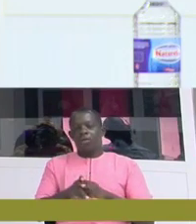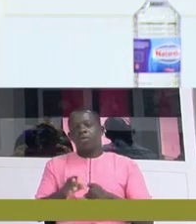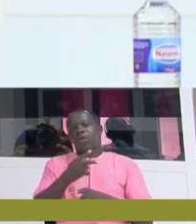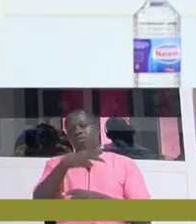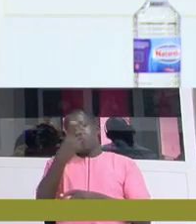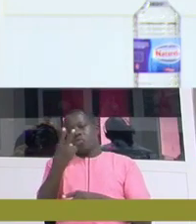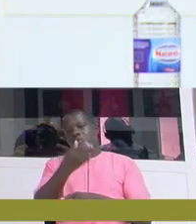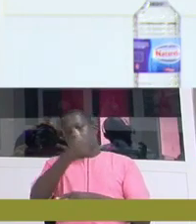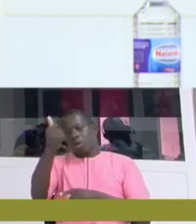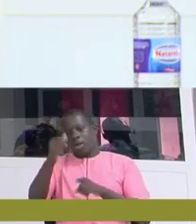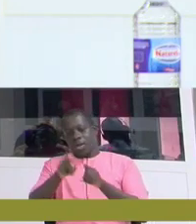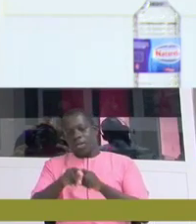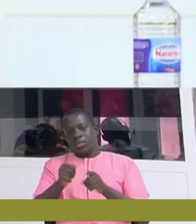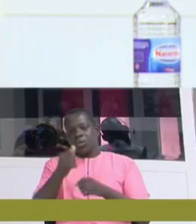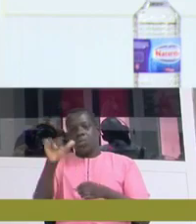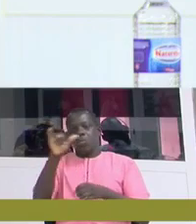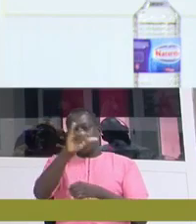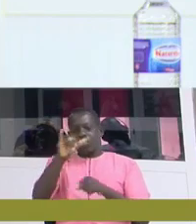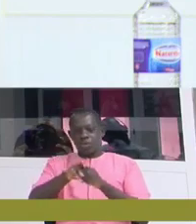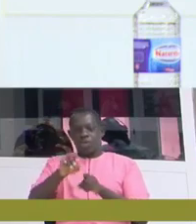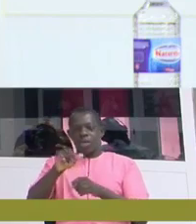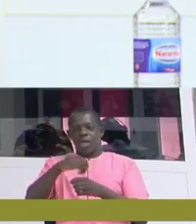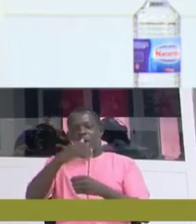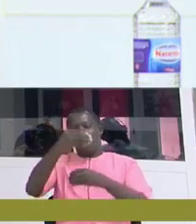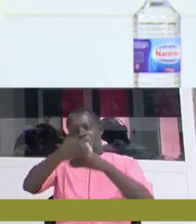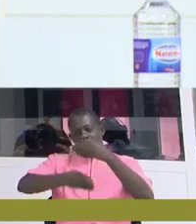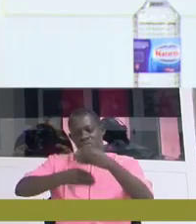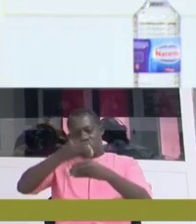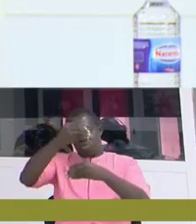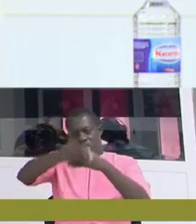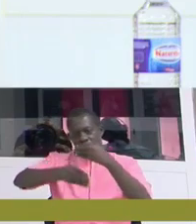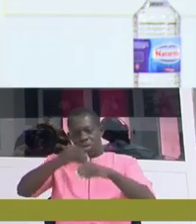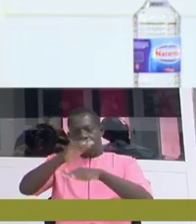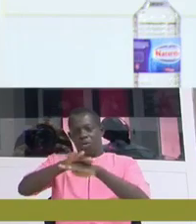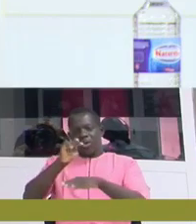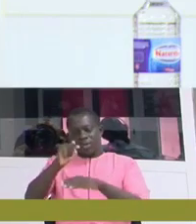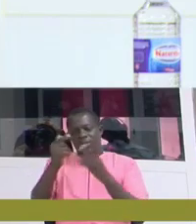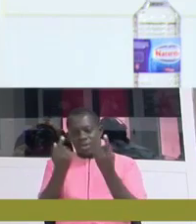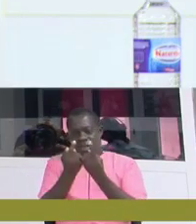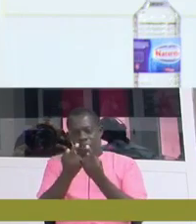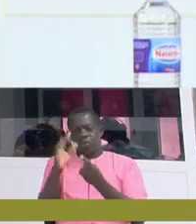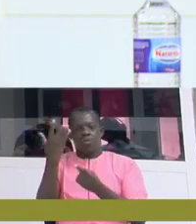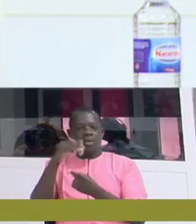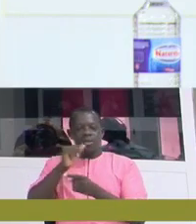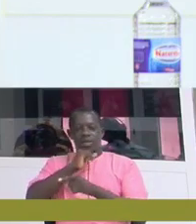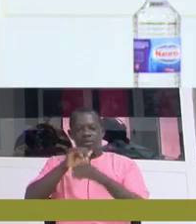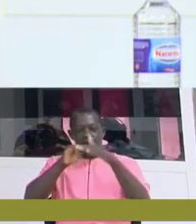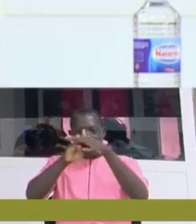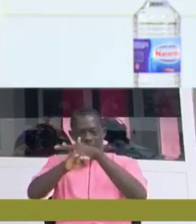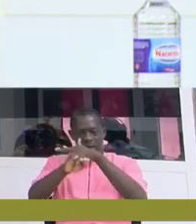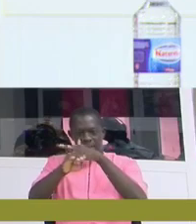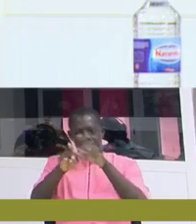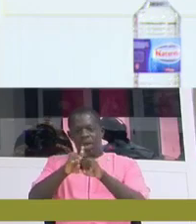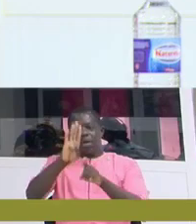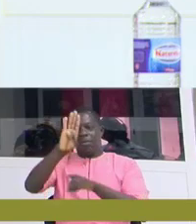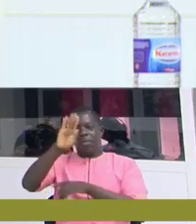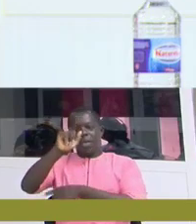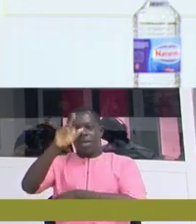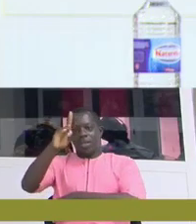were two other extra magazines which has sellotapes on it. When he came inside, Baji.